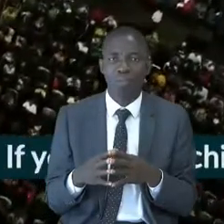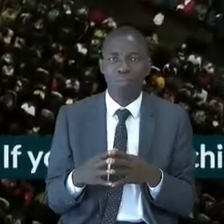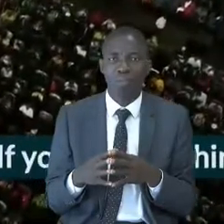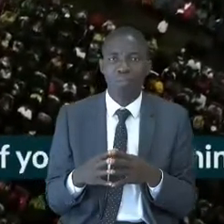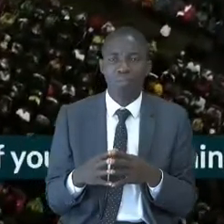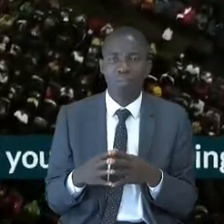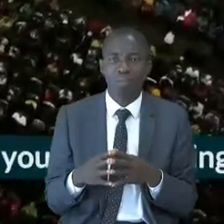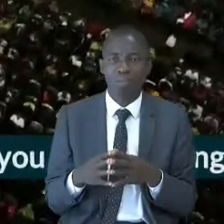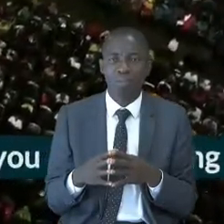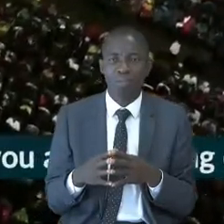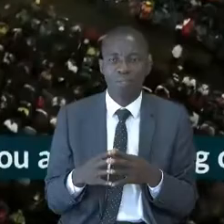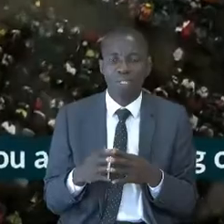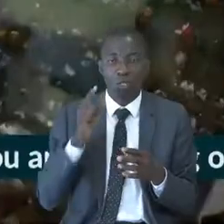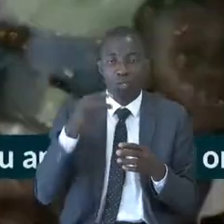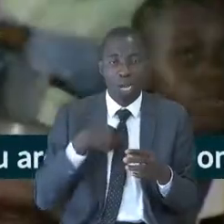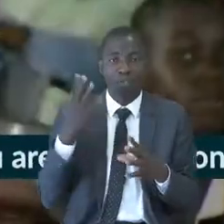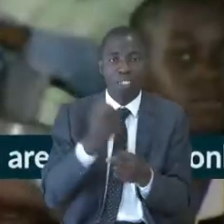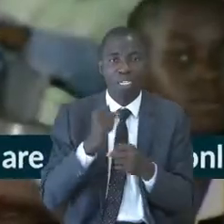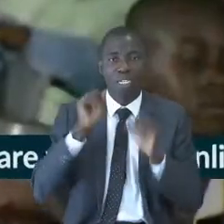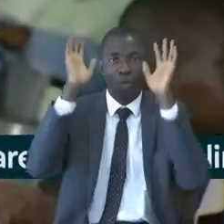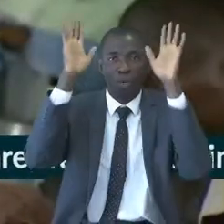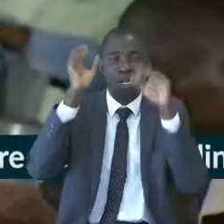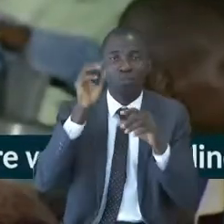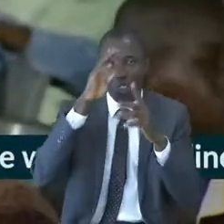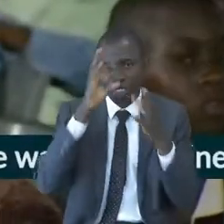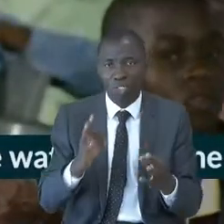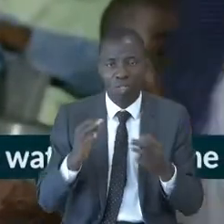You've taken a wonderful decision tonight,